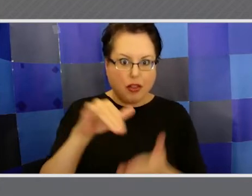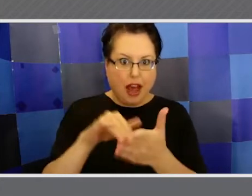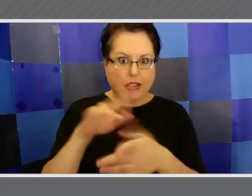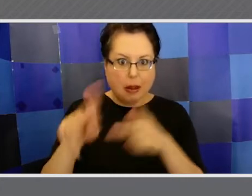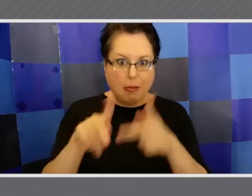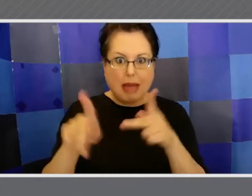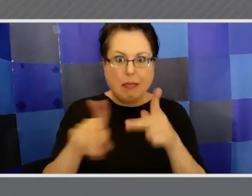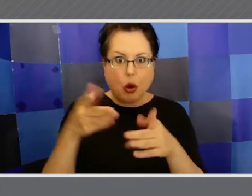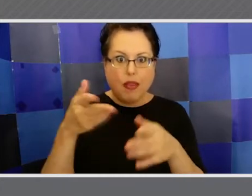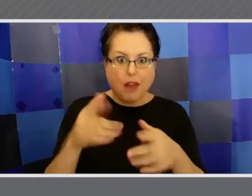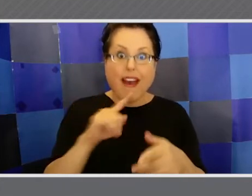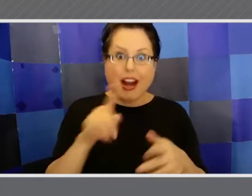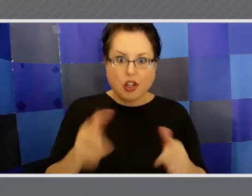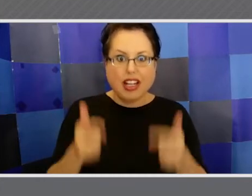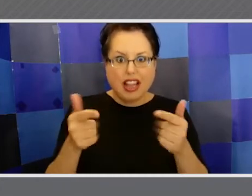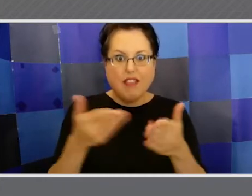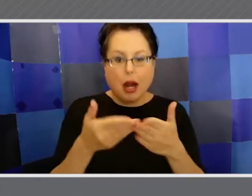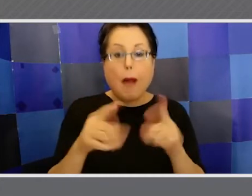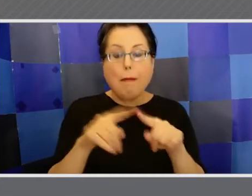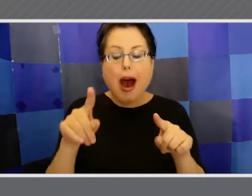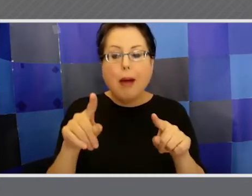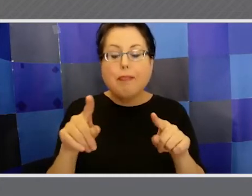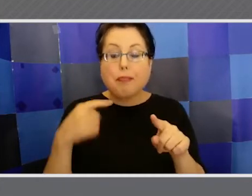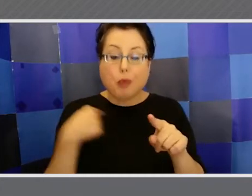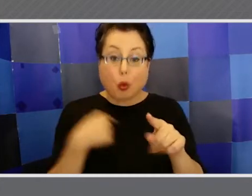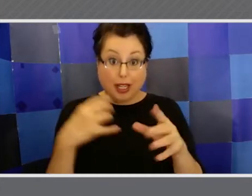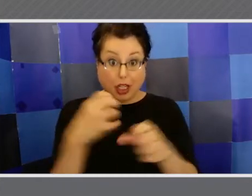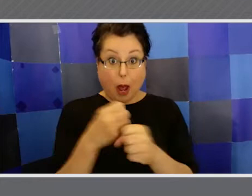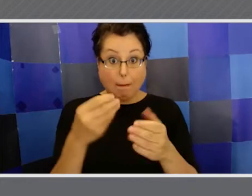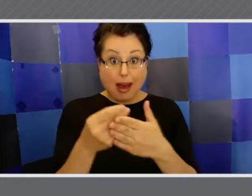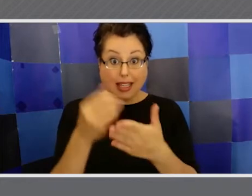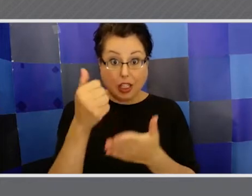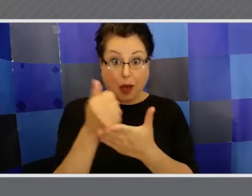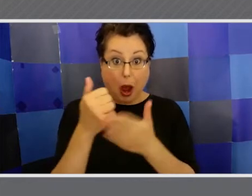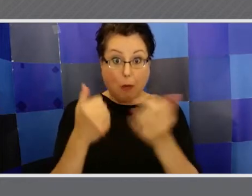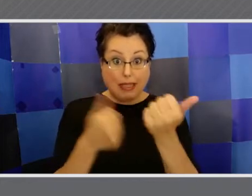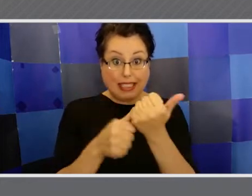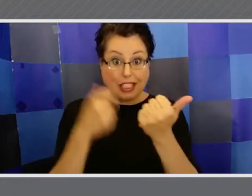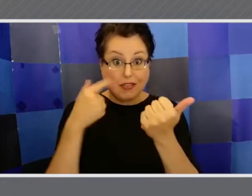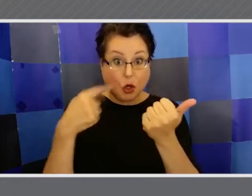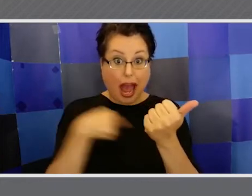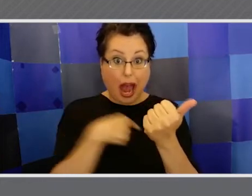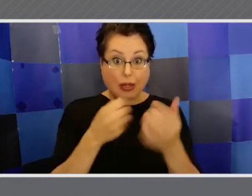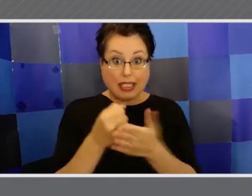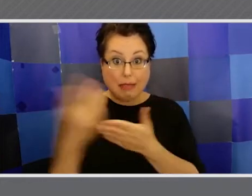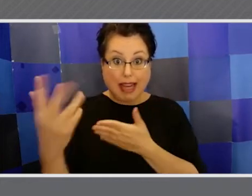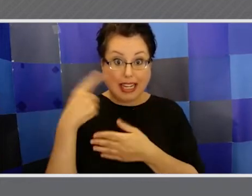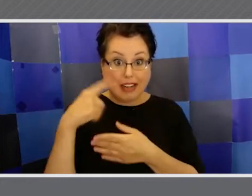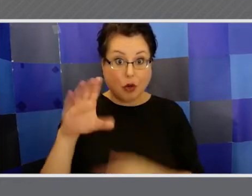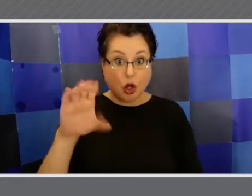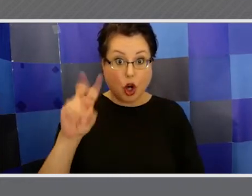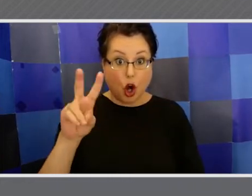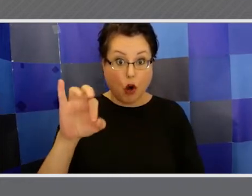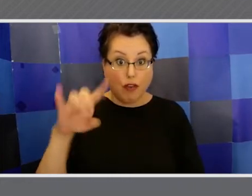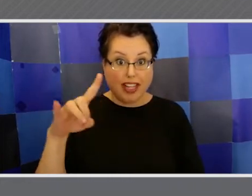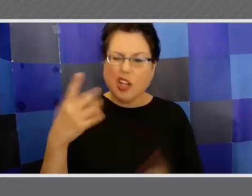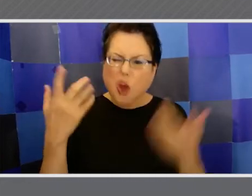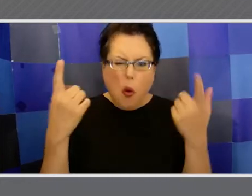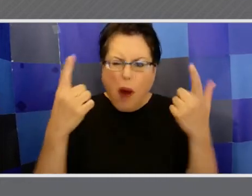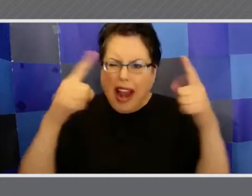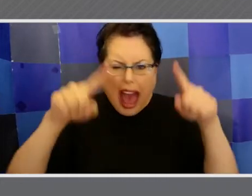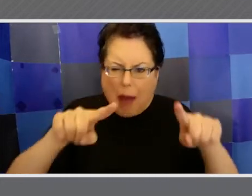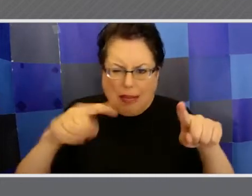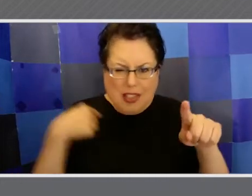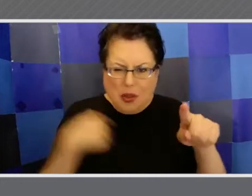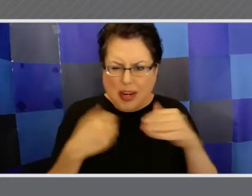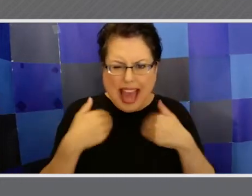the county to help assist, our spend for COVID. So what happens with an operating deficit of $30 million is we